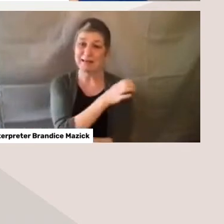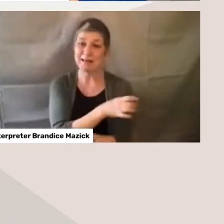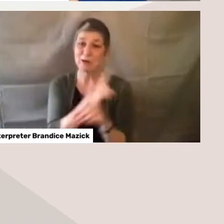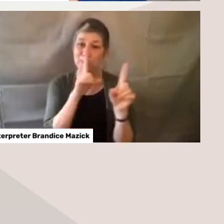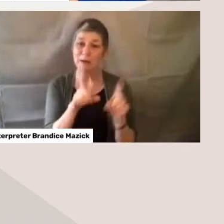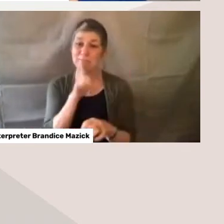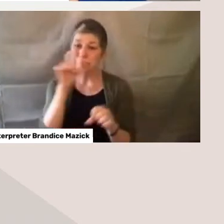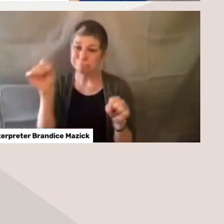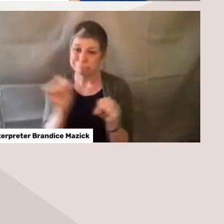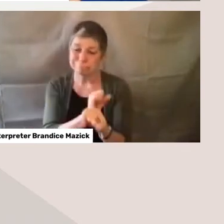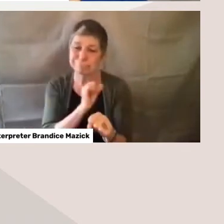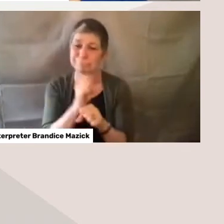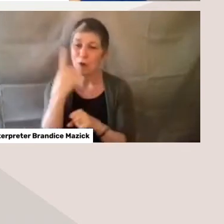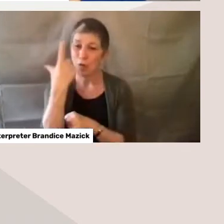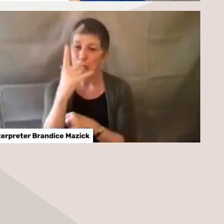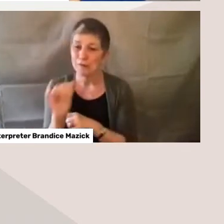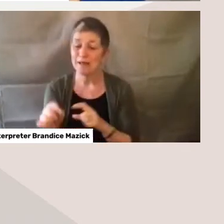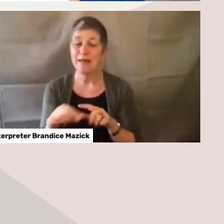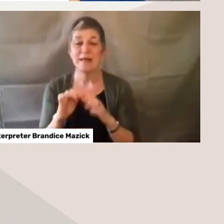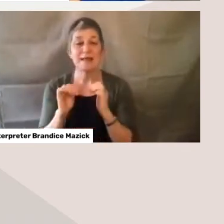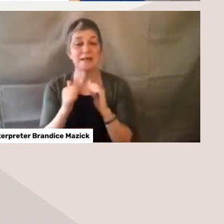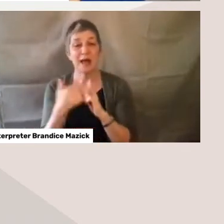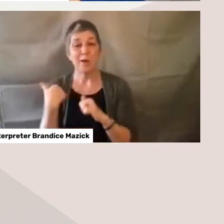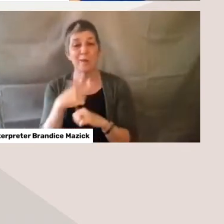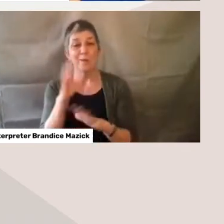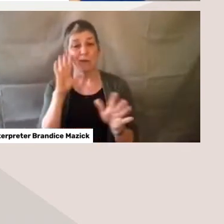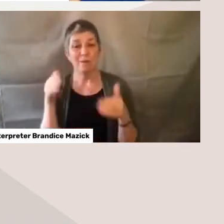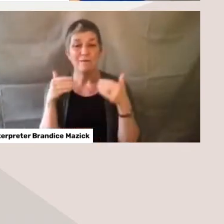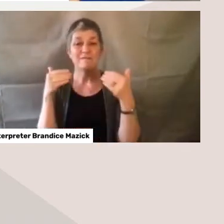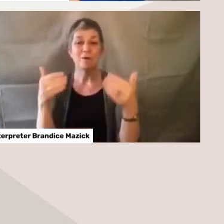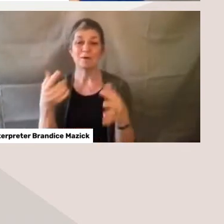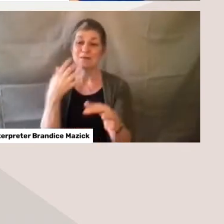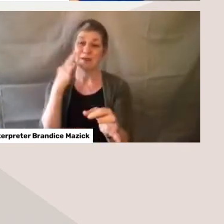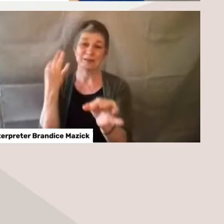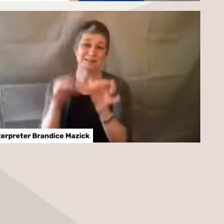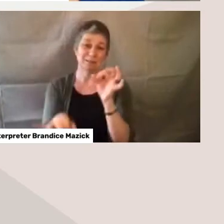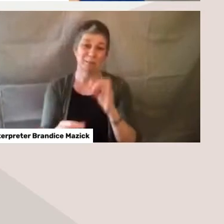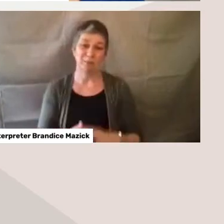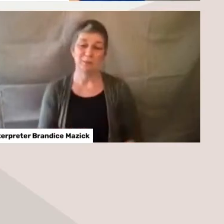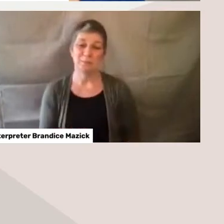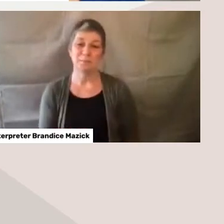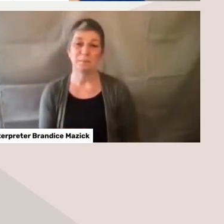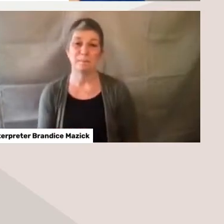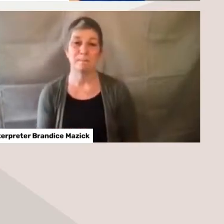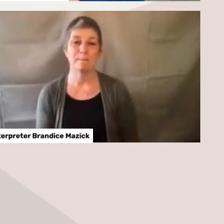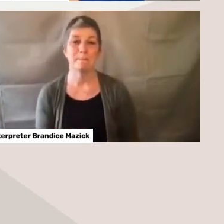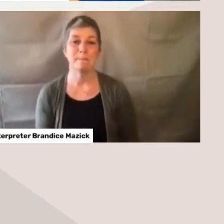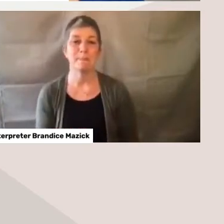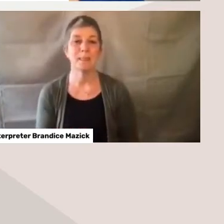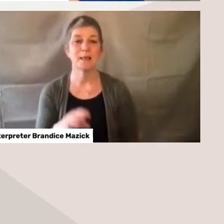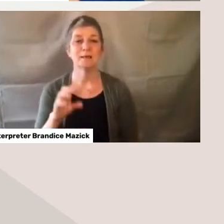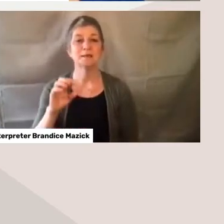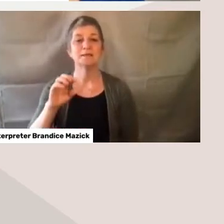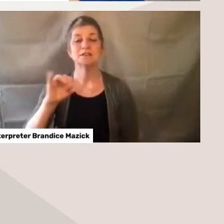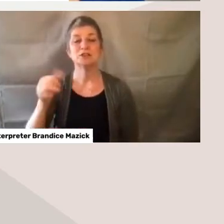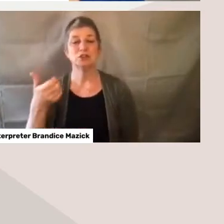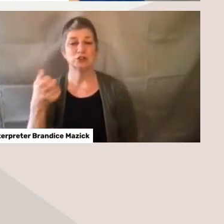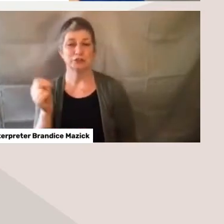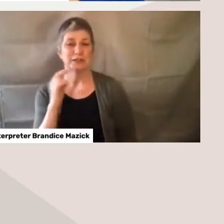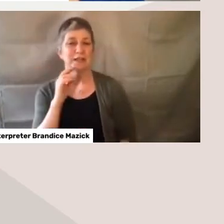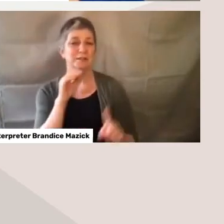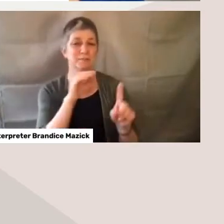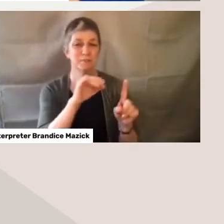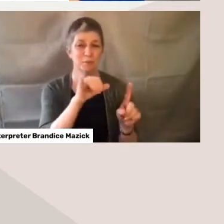are, because that's the only way we're going to go forward. Very simple. And Julia and Sheila, and I know a lot